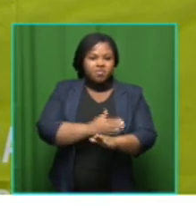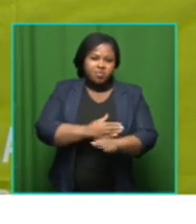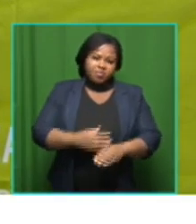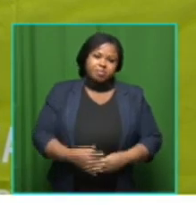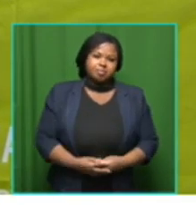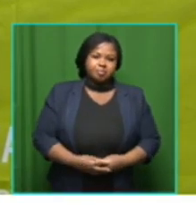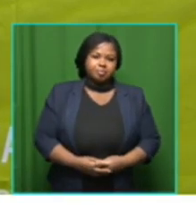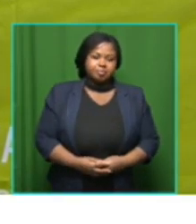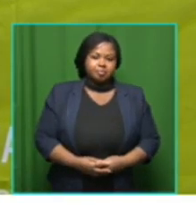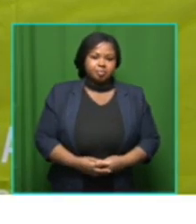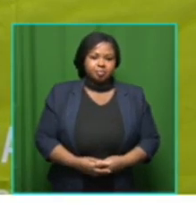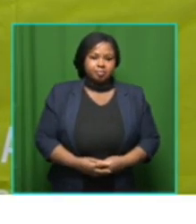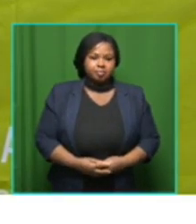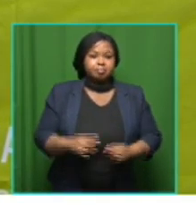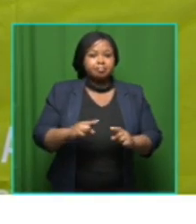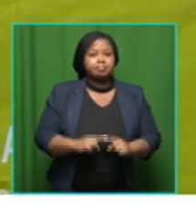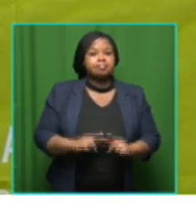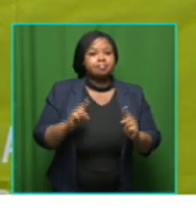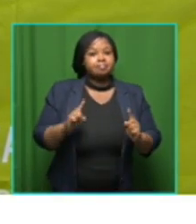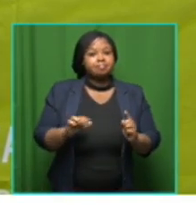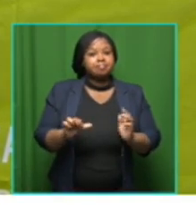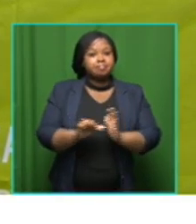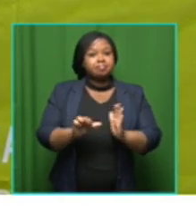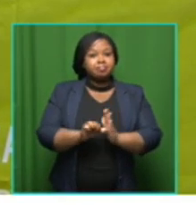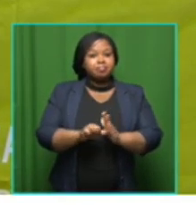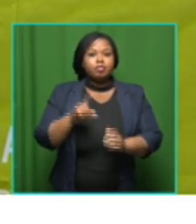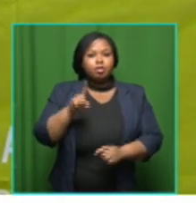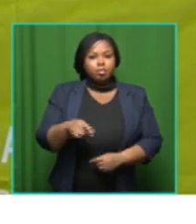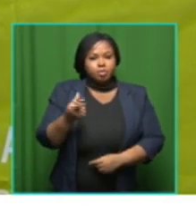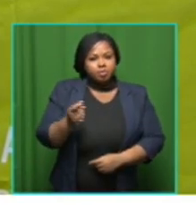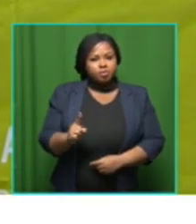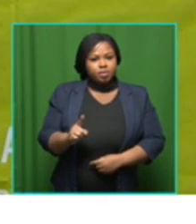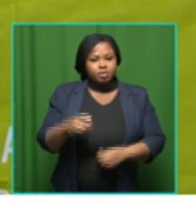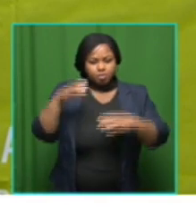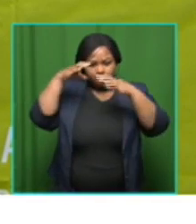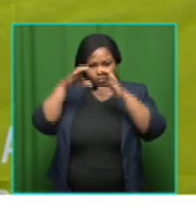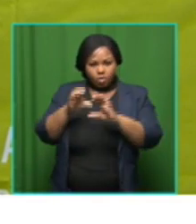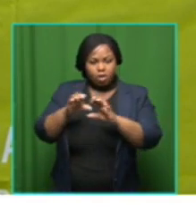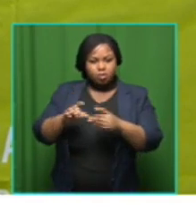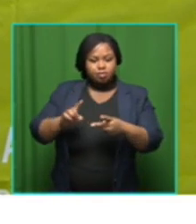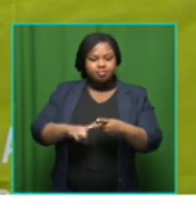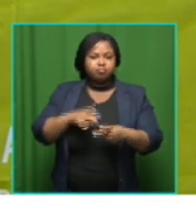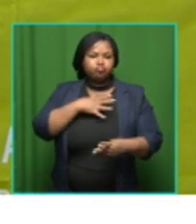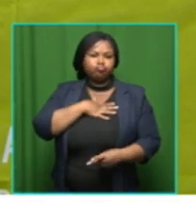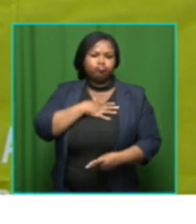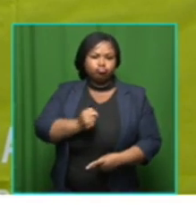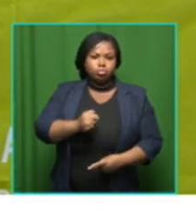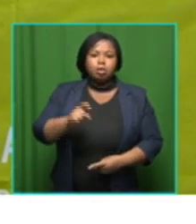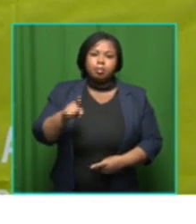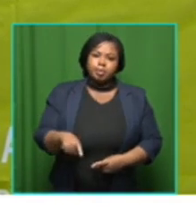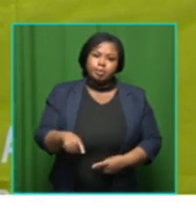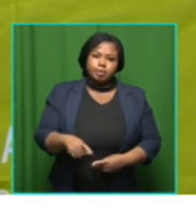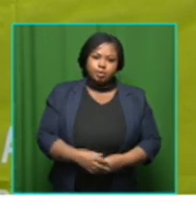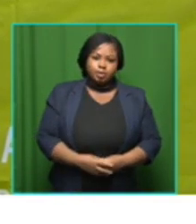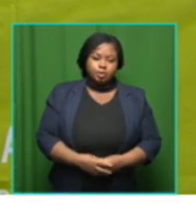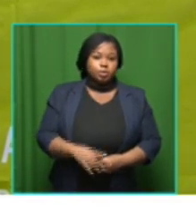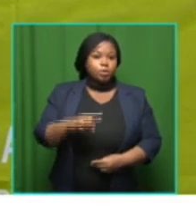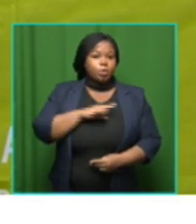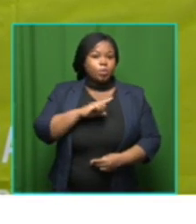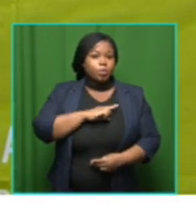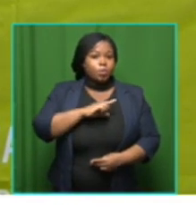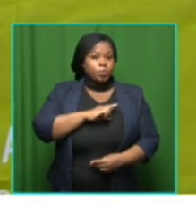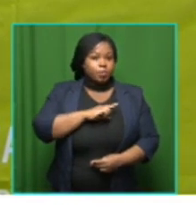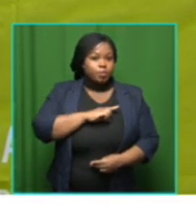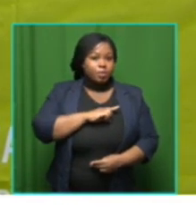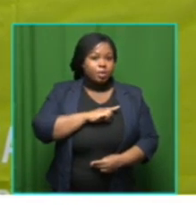So, but most of all, it's important to remain focused and to be courageous, because in the midst